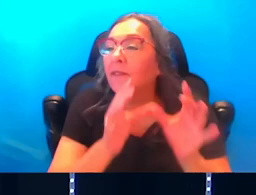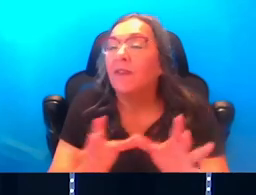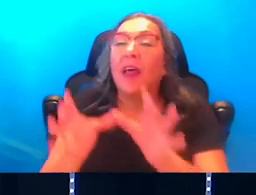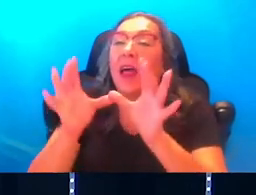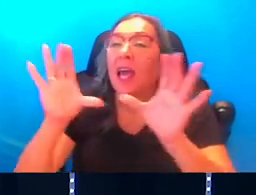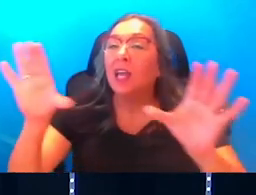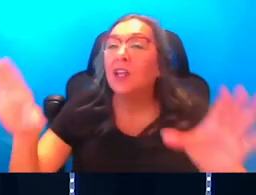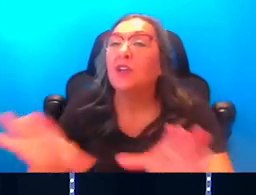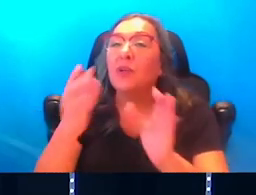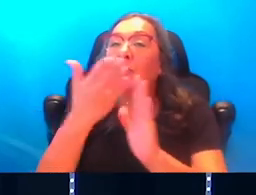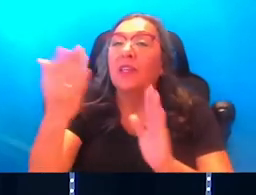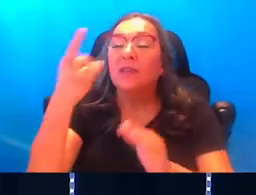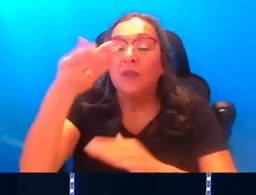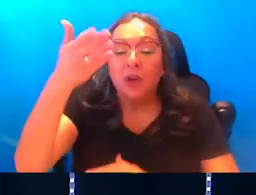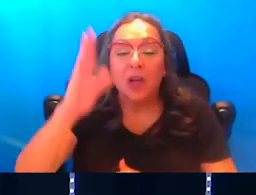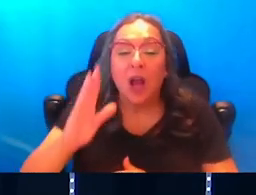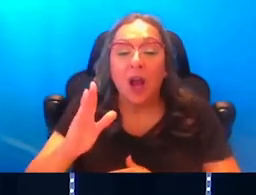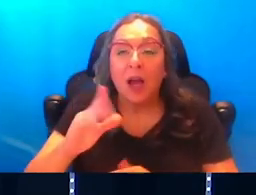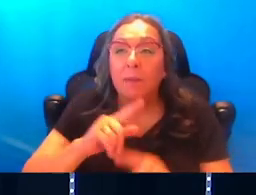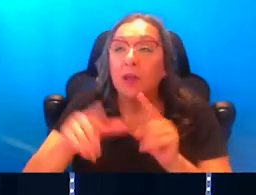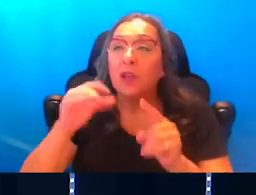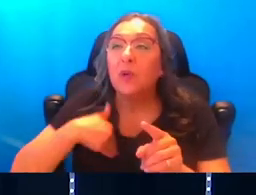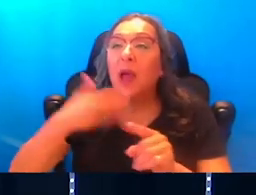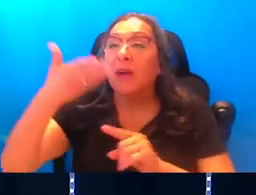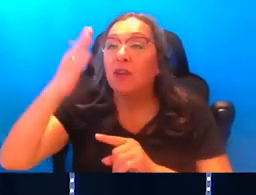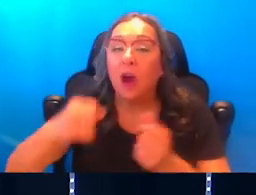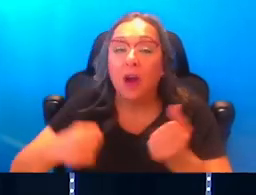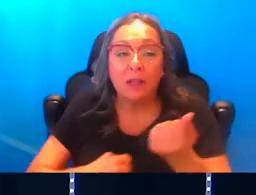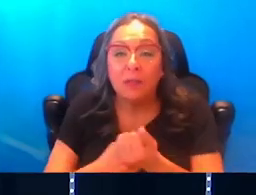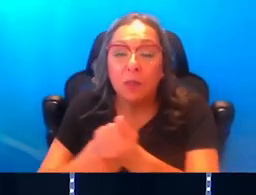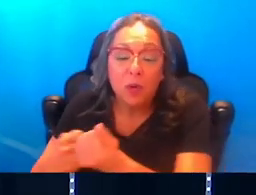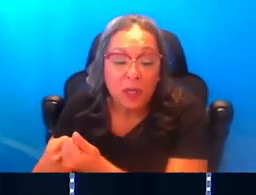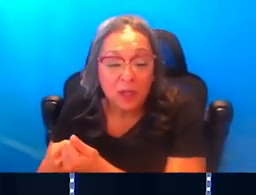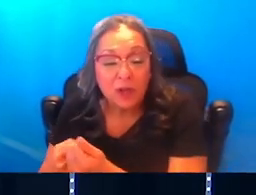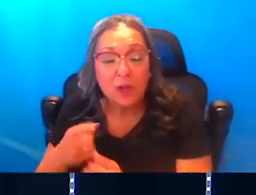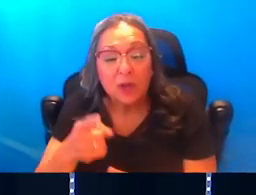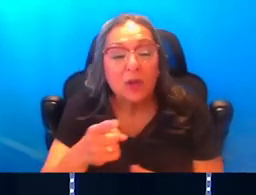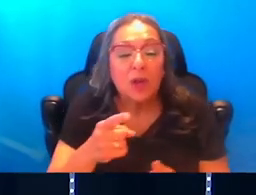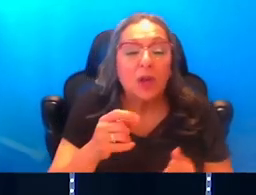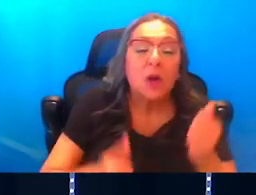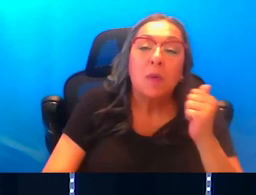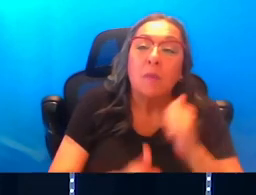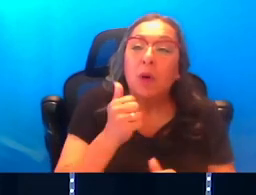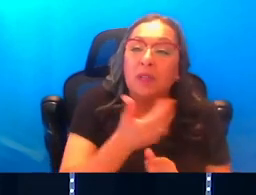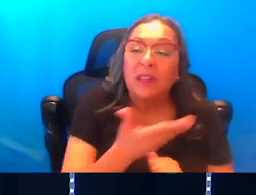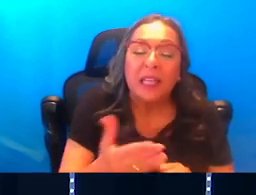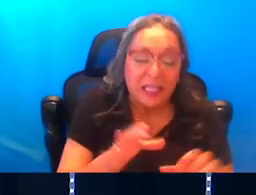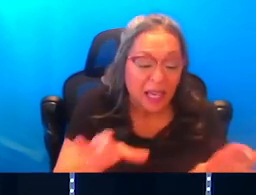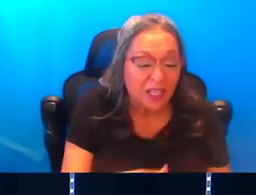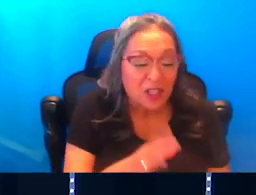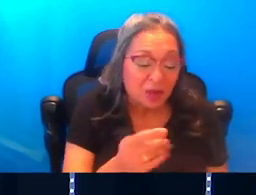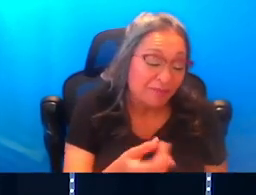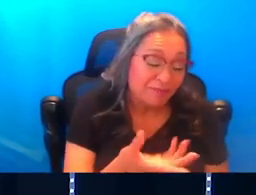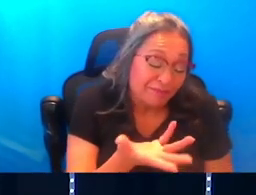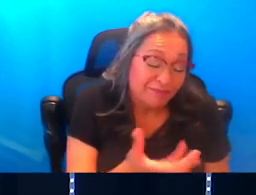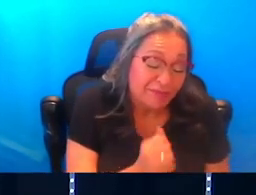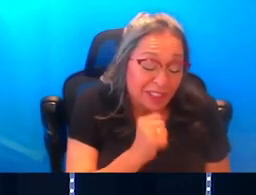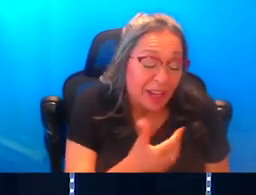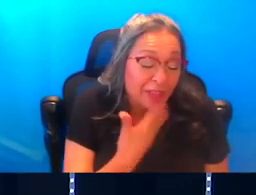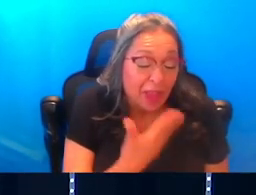God. And most of the stuff that I try is junk. But every once in a while, an apple grows